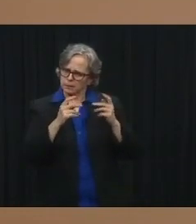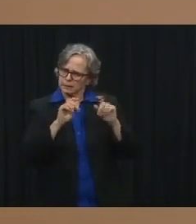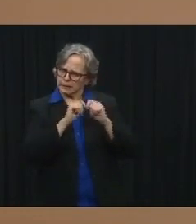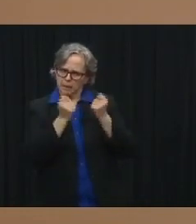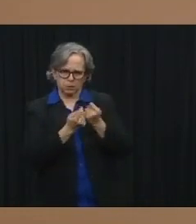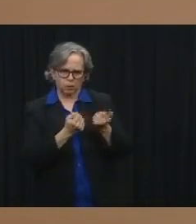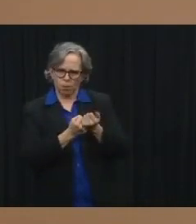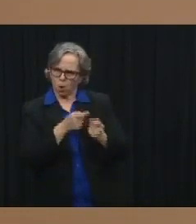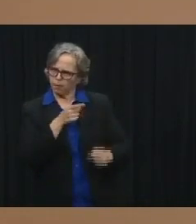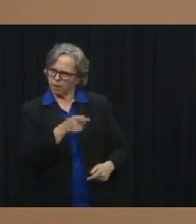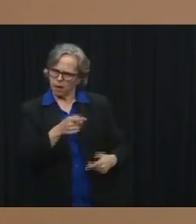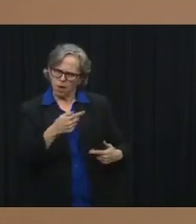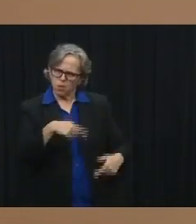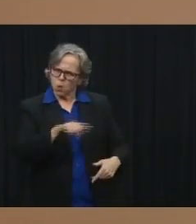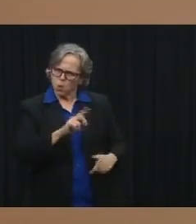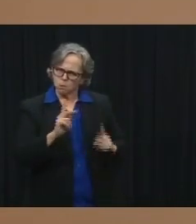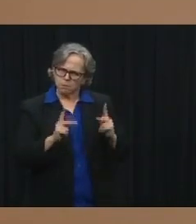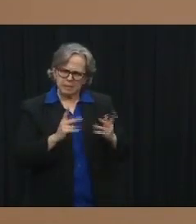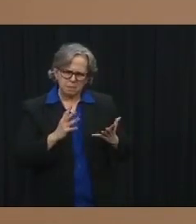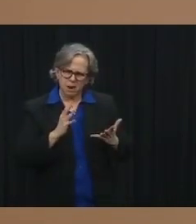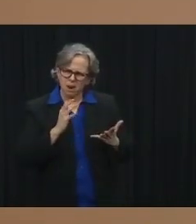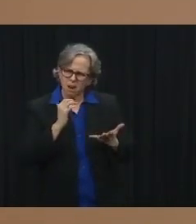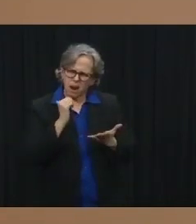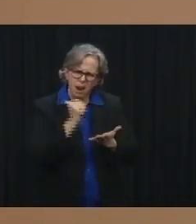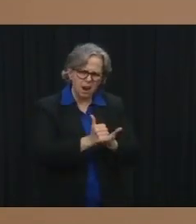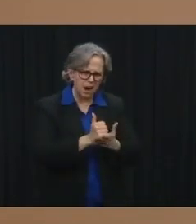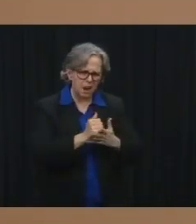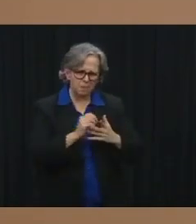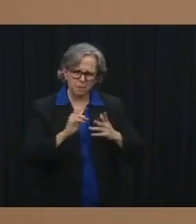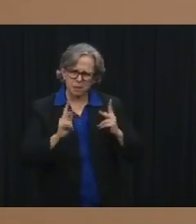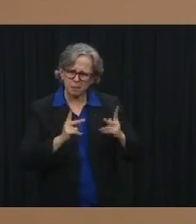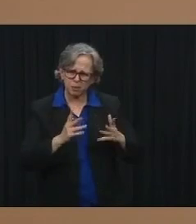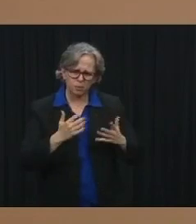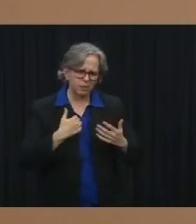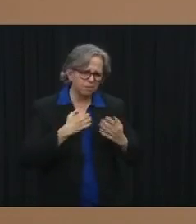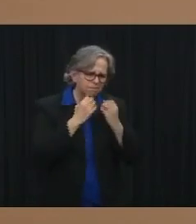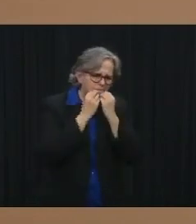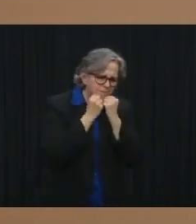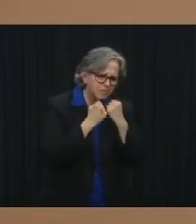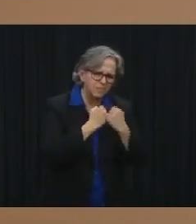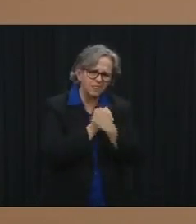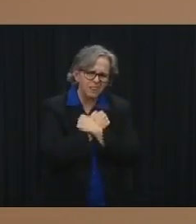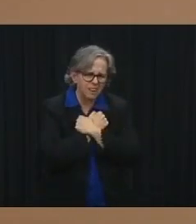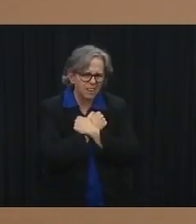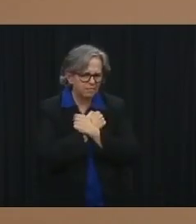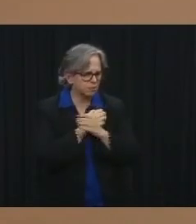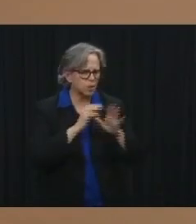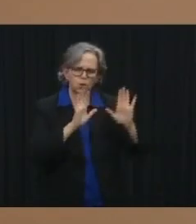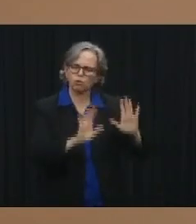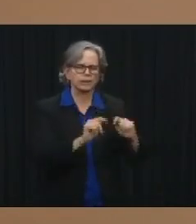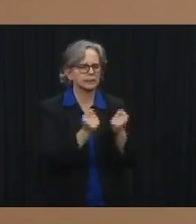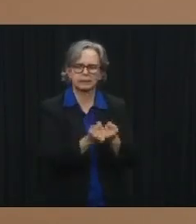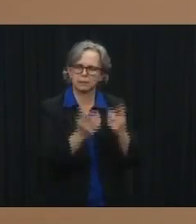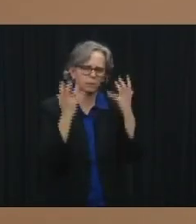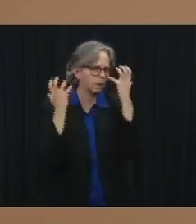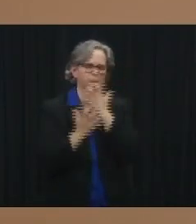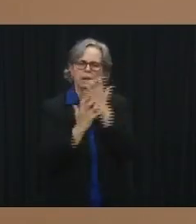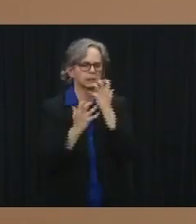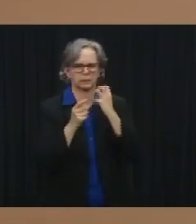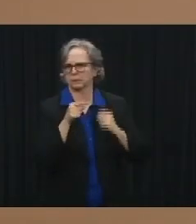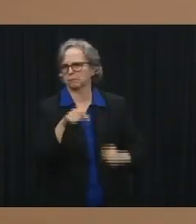helping the people we love that are doing just such an amazing, amazing job right now. I do believe we